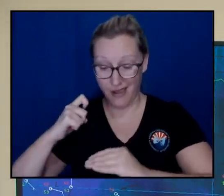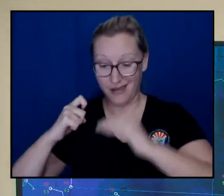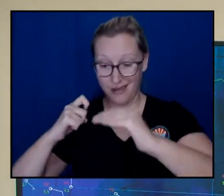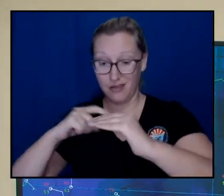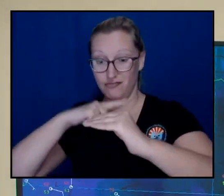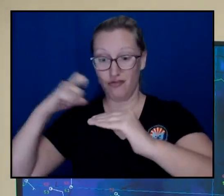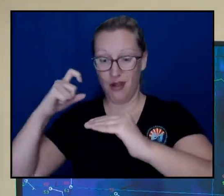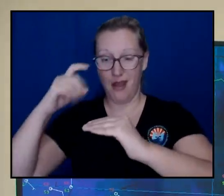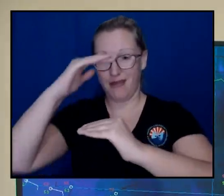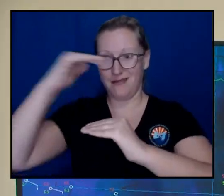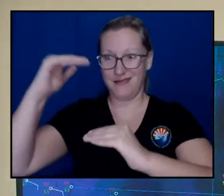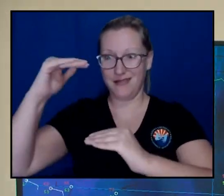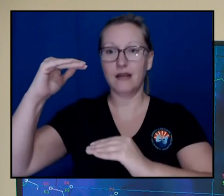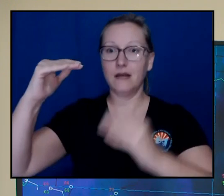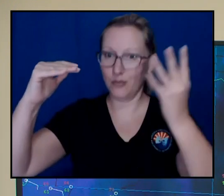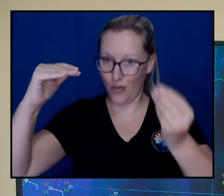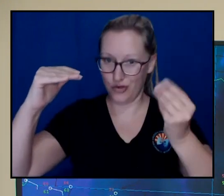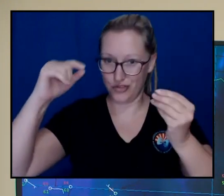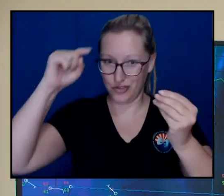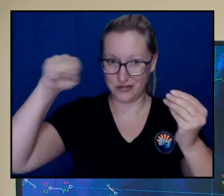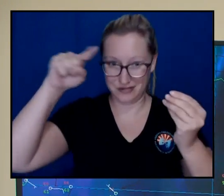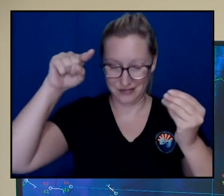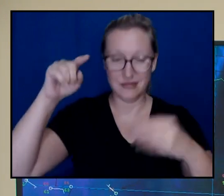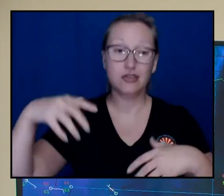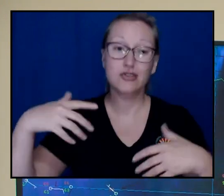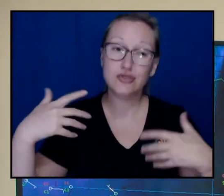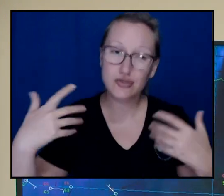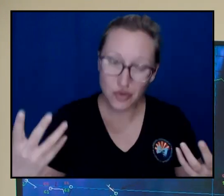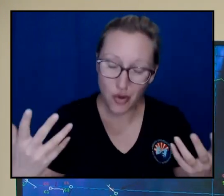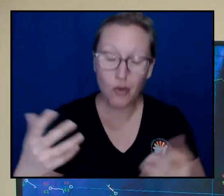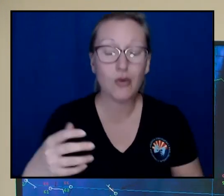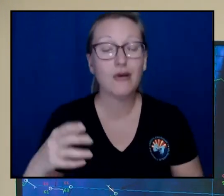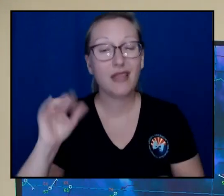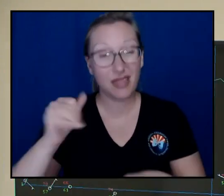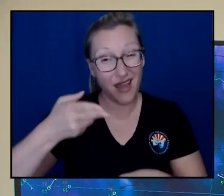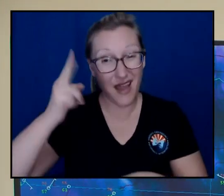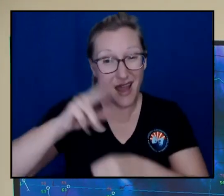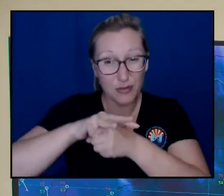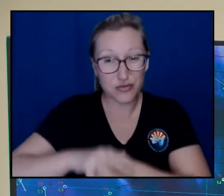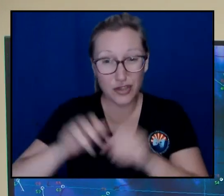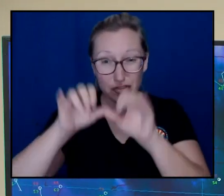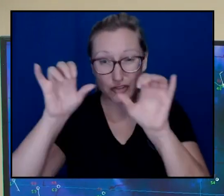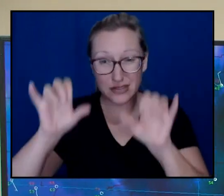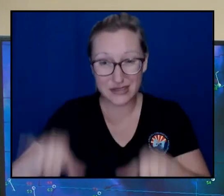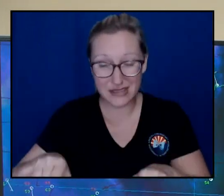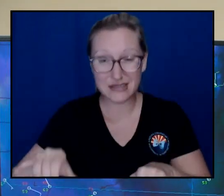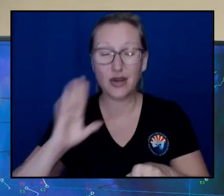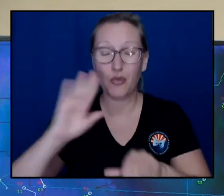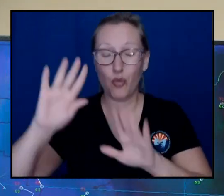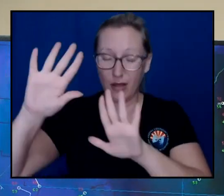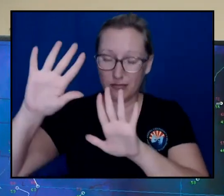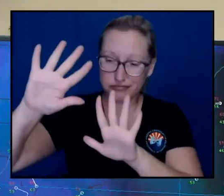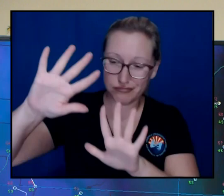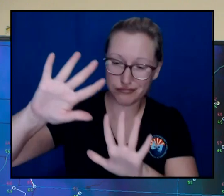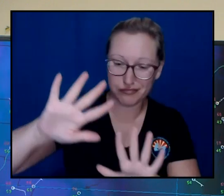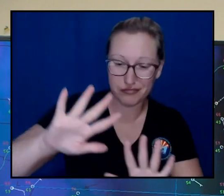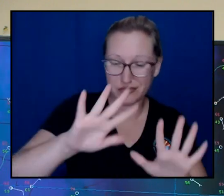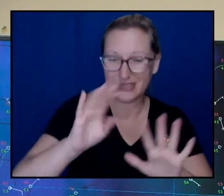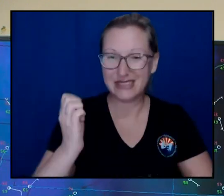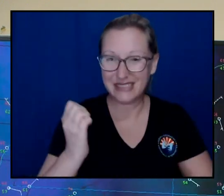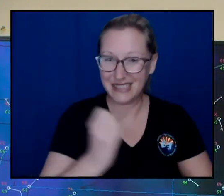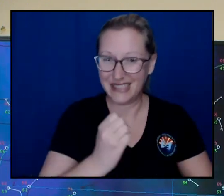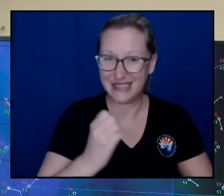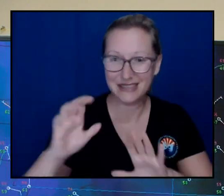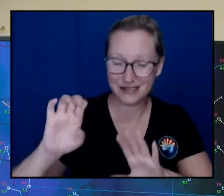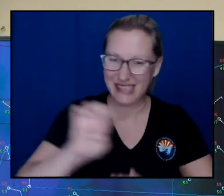system tours central Colorado today, it's going to slowly try to make its way east as we go into tomorrow and over